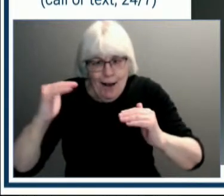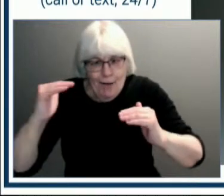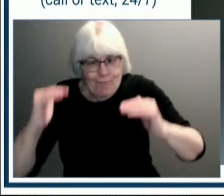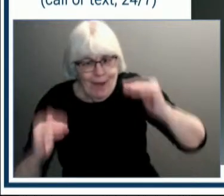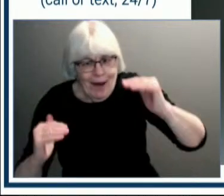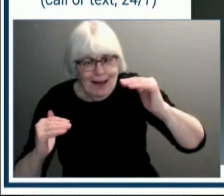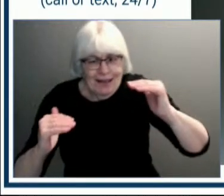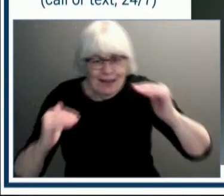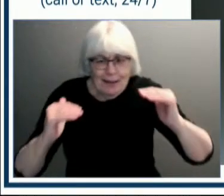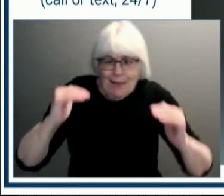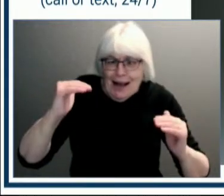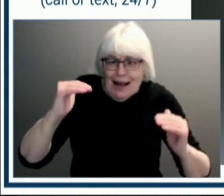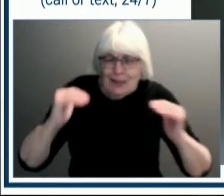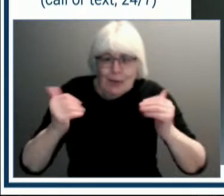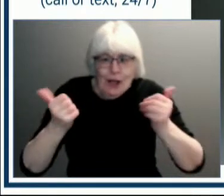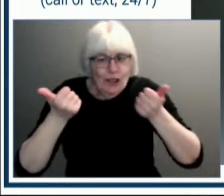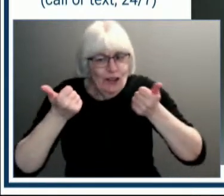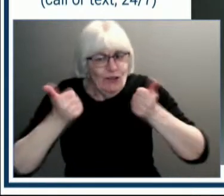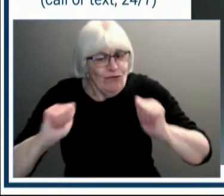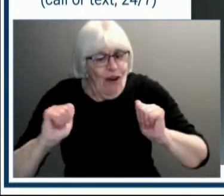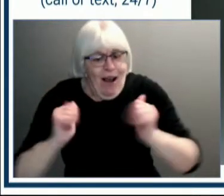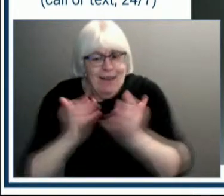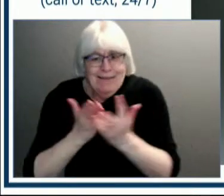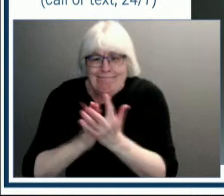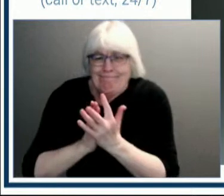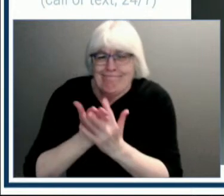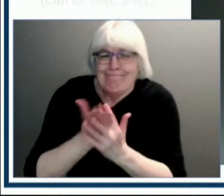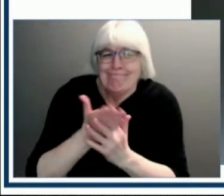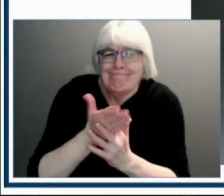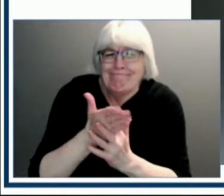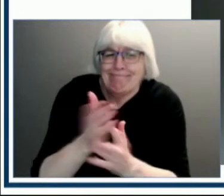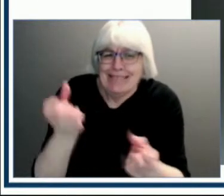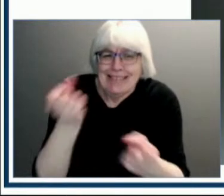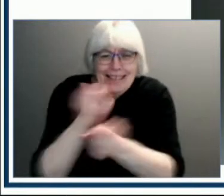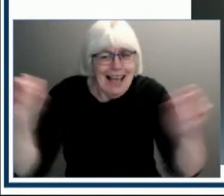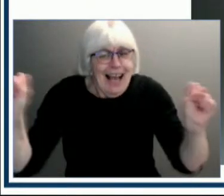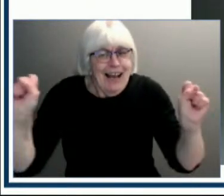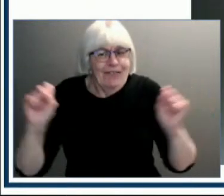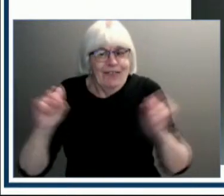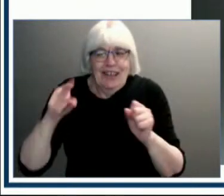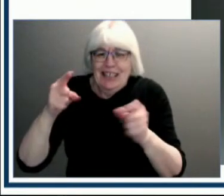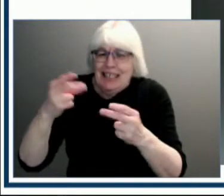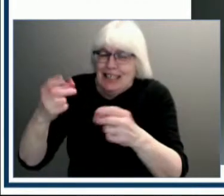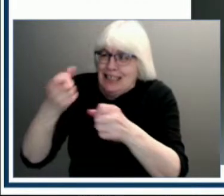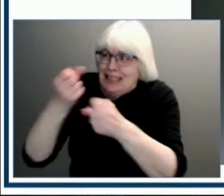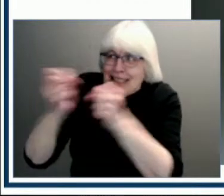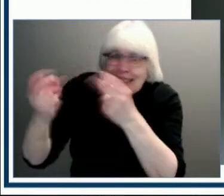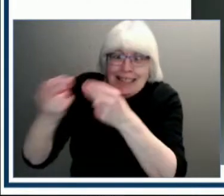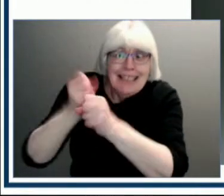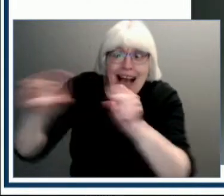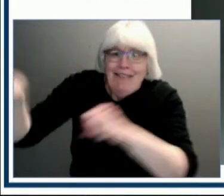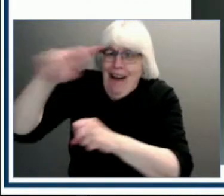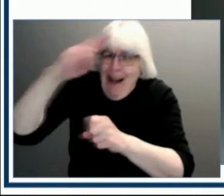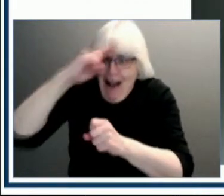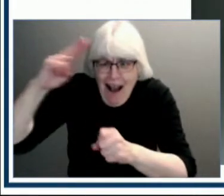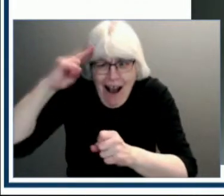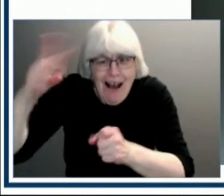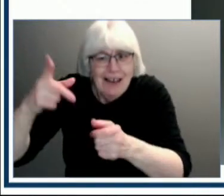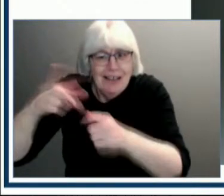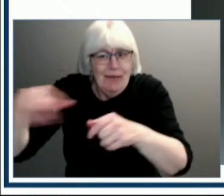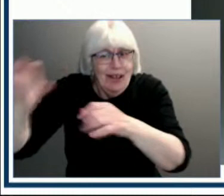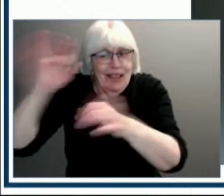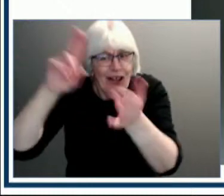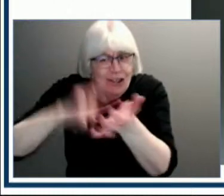pandemic. The balance between keeping our healthcare system and essential services running and protecting vulnerable Nova Scotians,